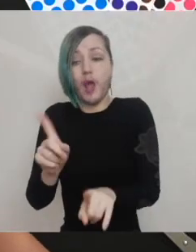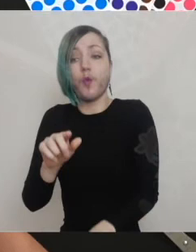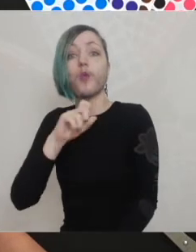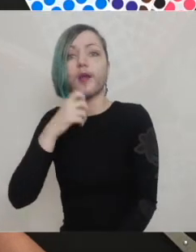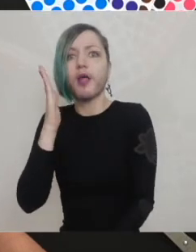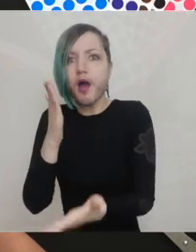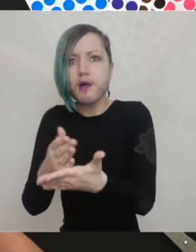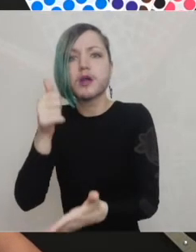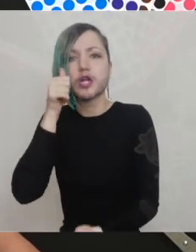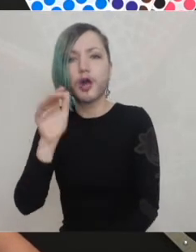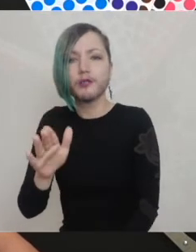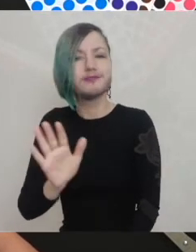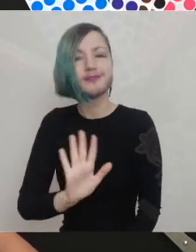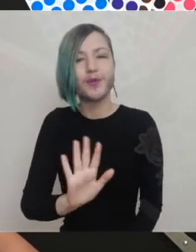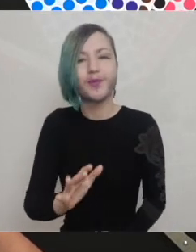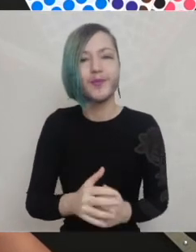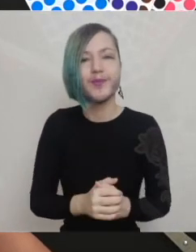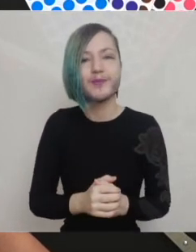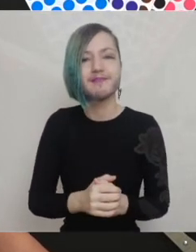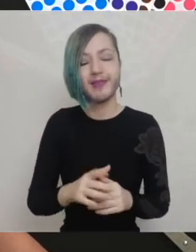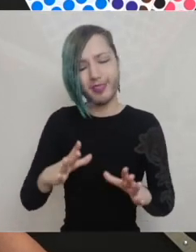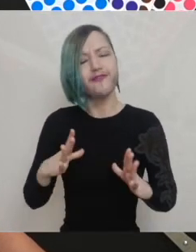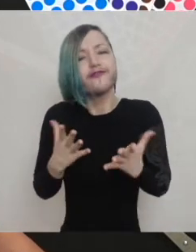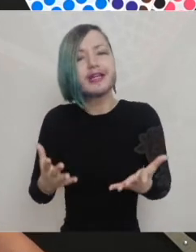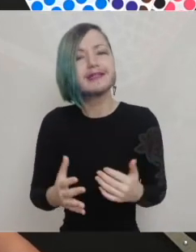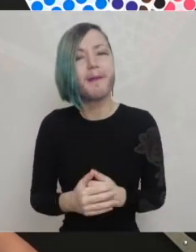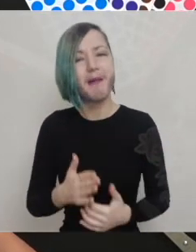And I like the freedom that gives me.